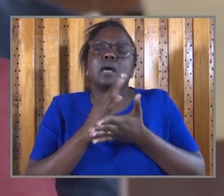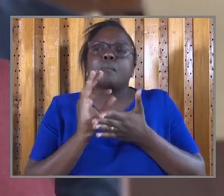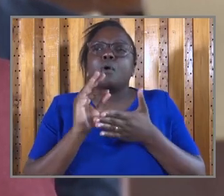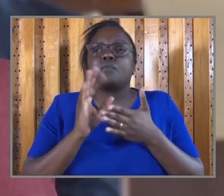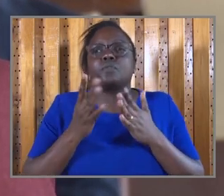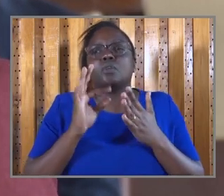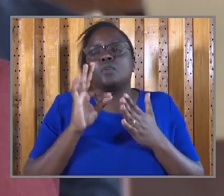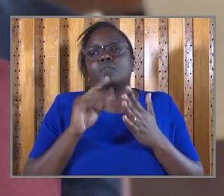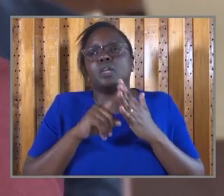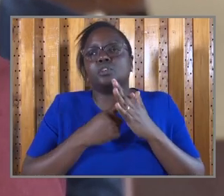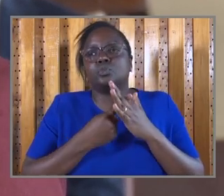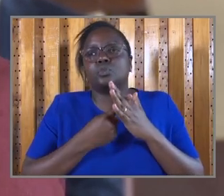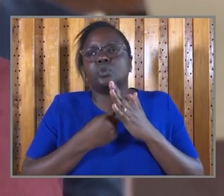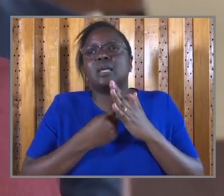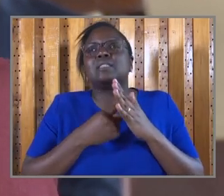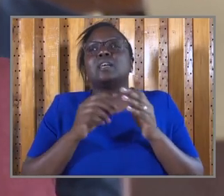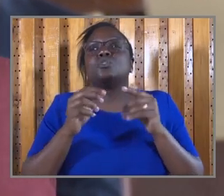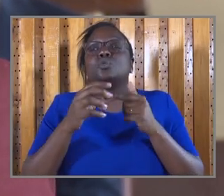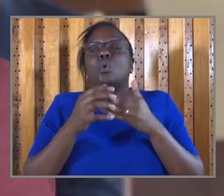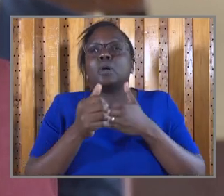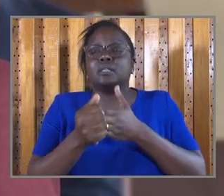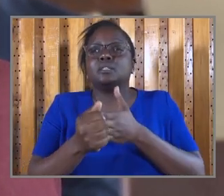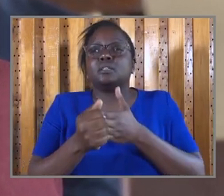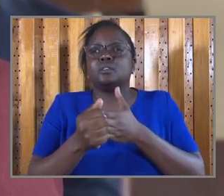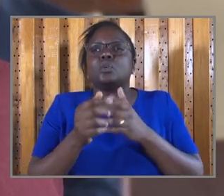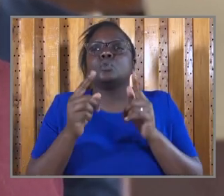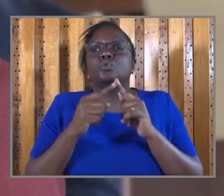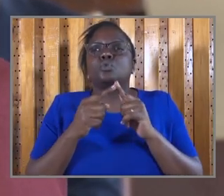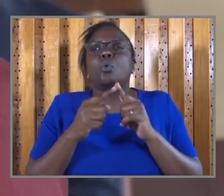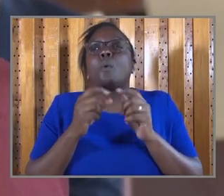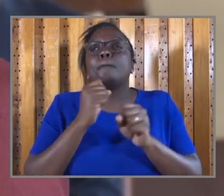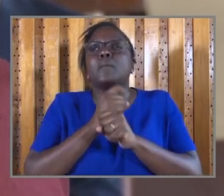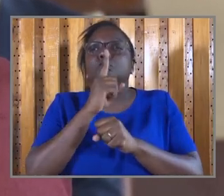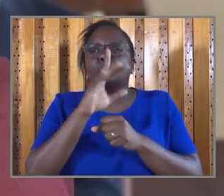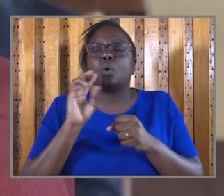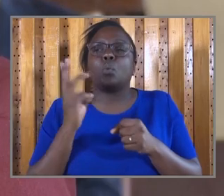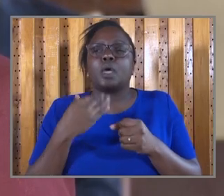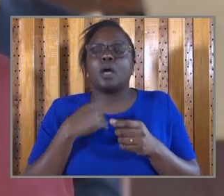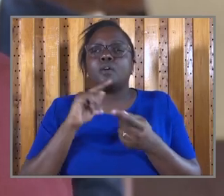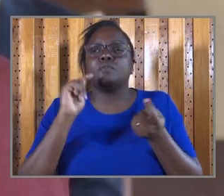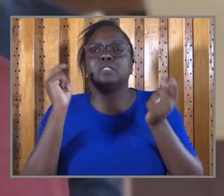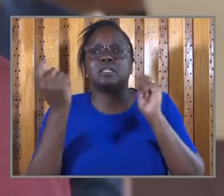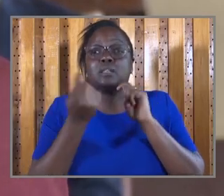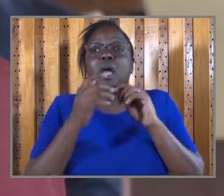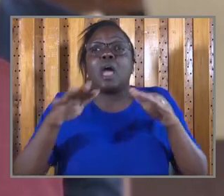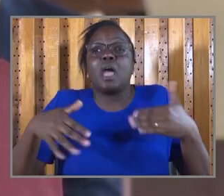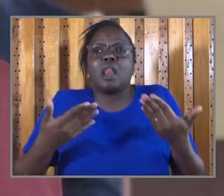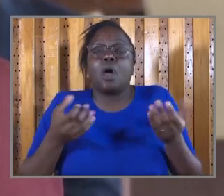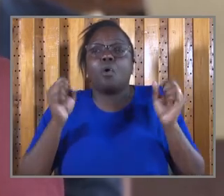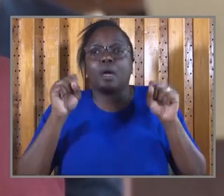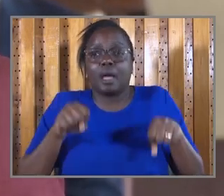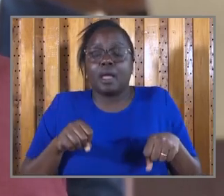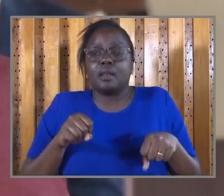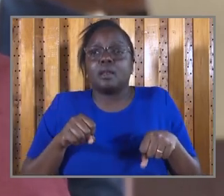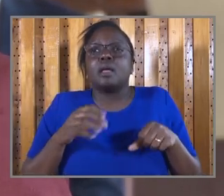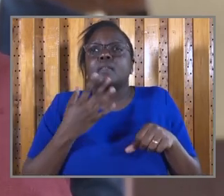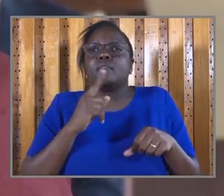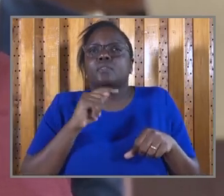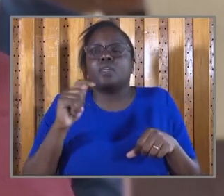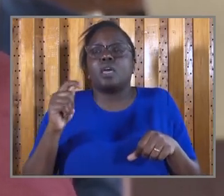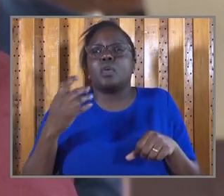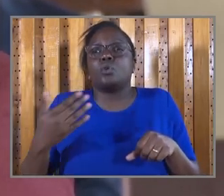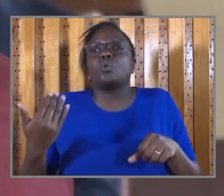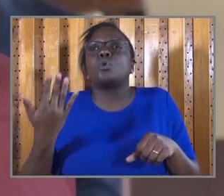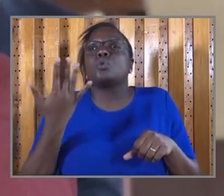are spearheading to realize just transition, and how can the youth be meaningfully engaged in